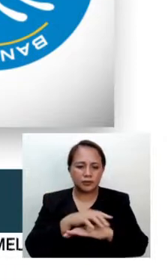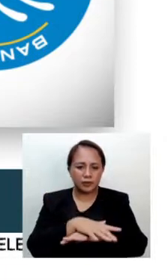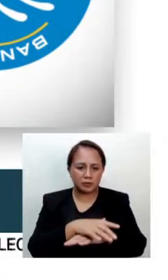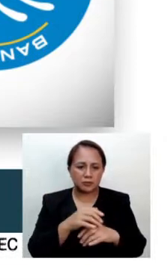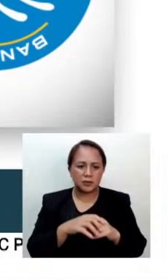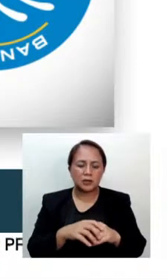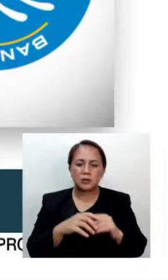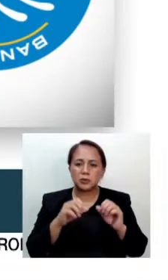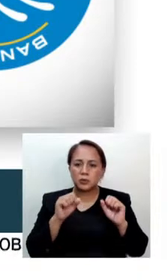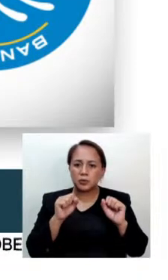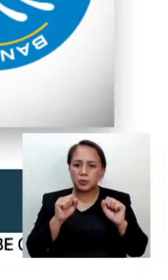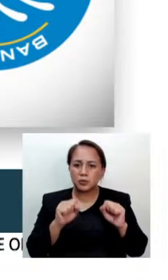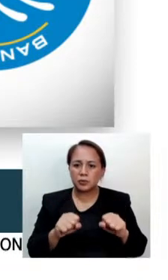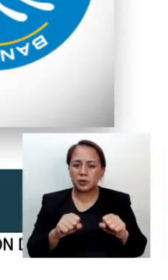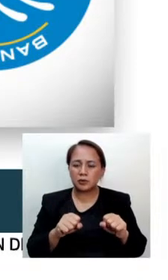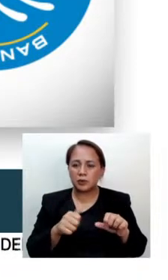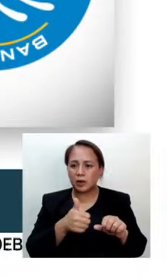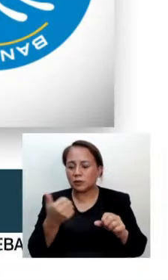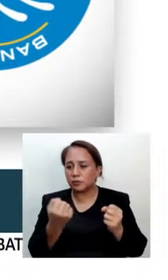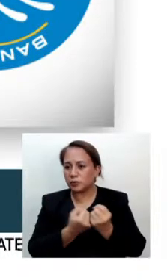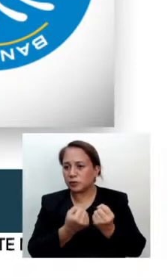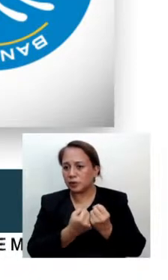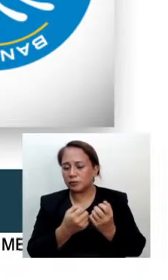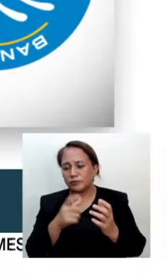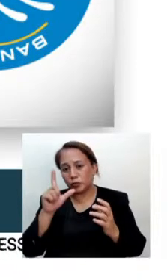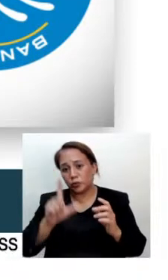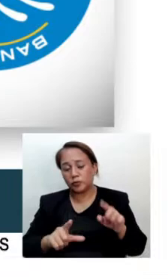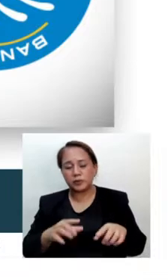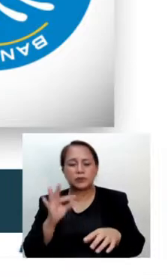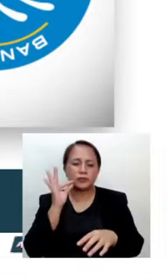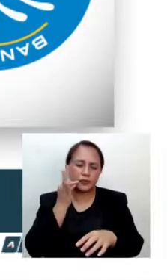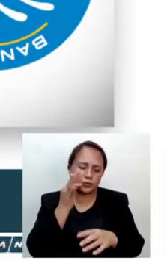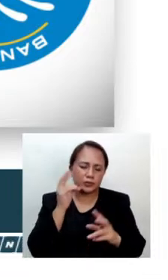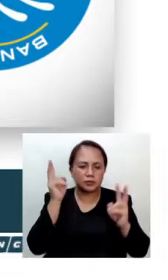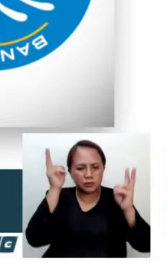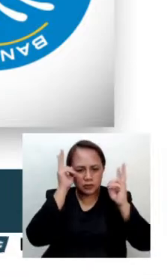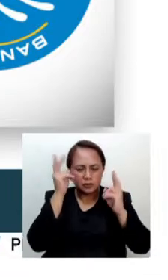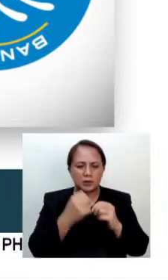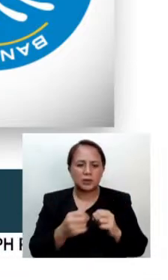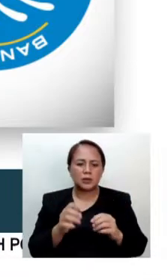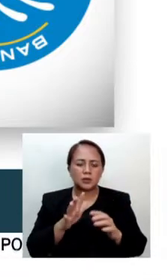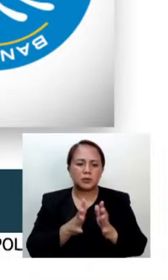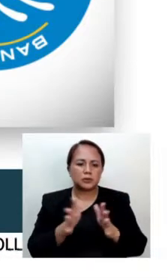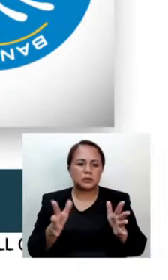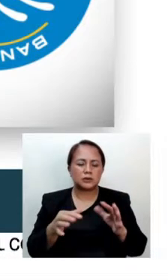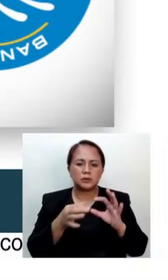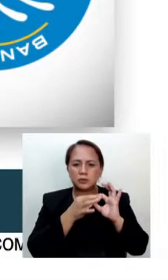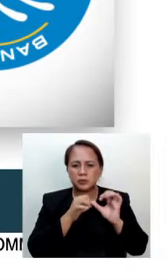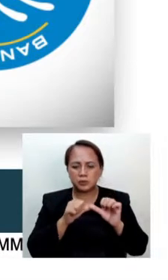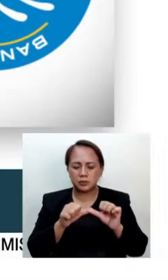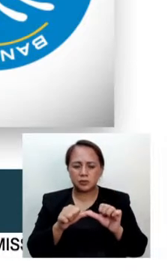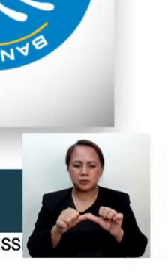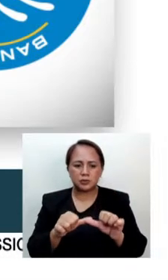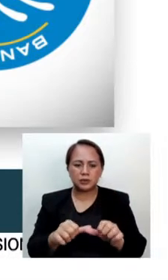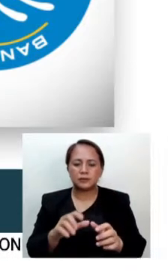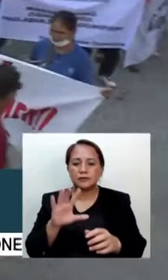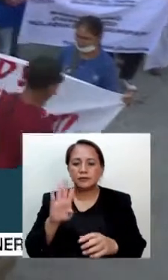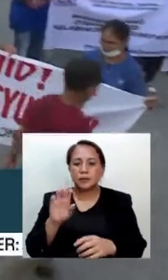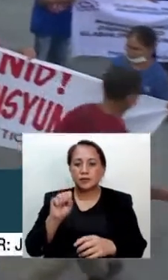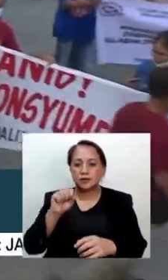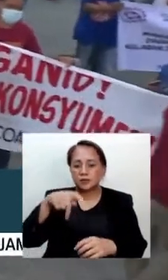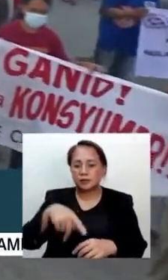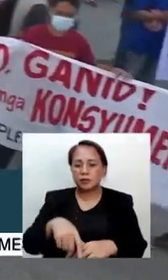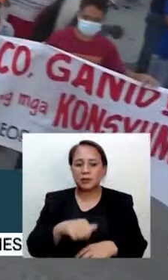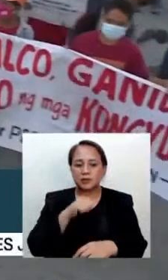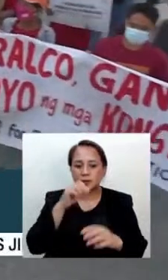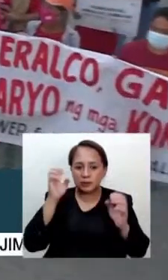be offset by lower prices of fruits and vegetables and a broadly stable peso. Central Bank also does not